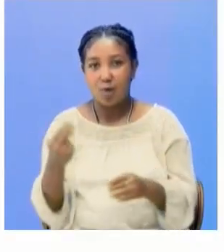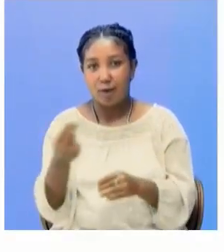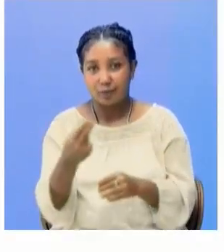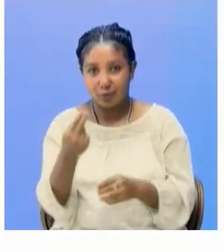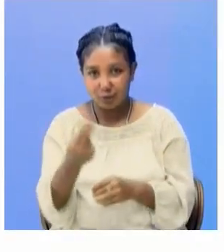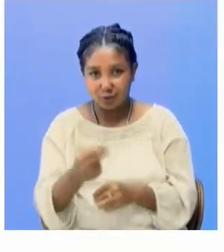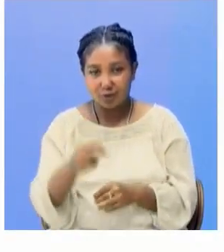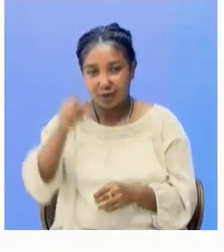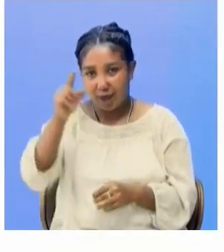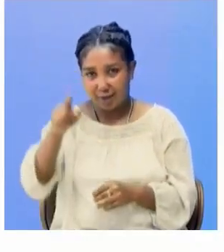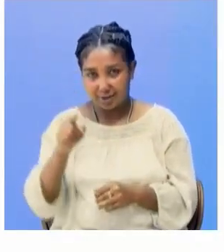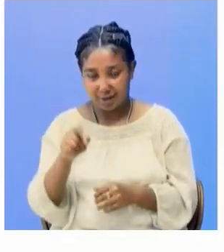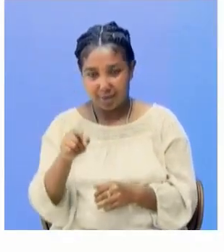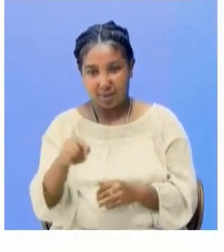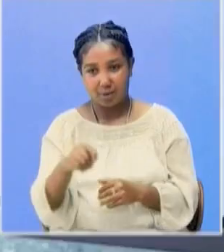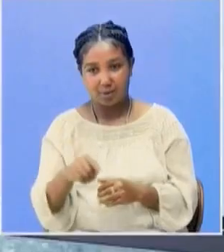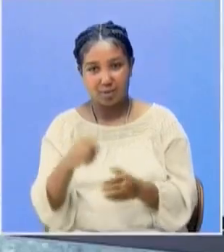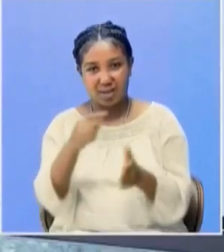use